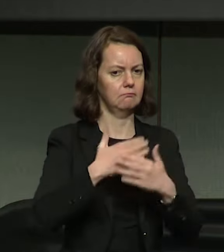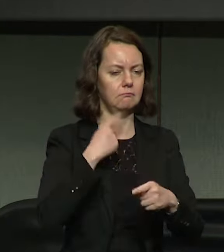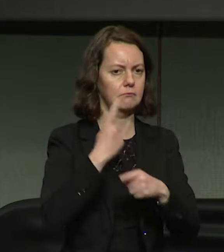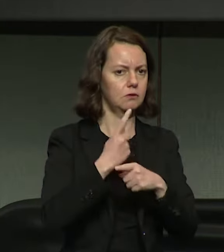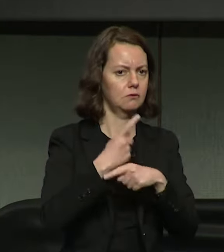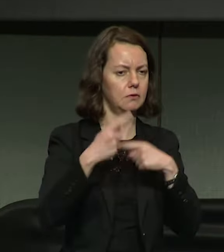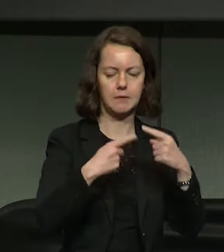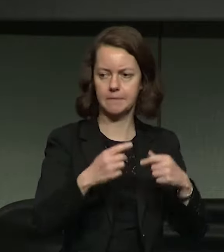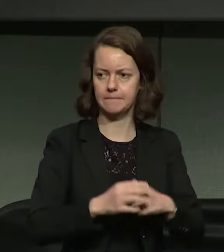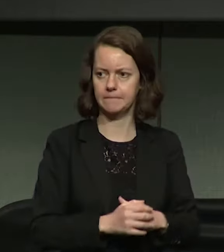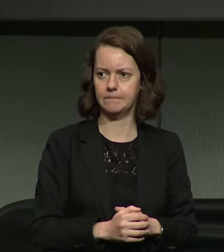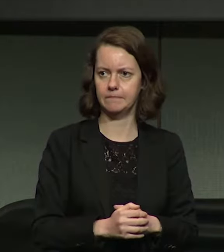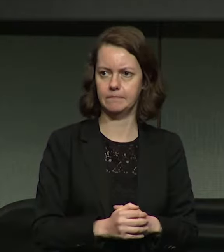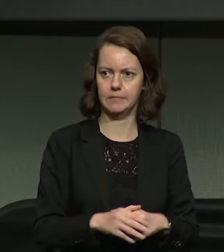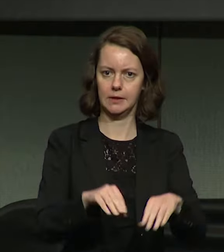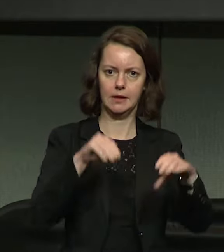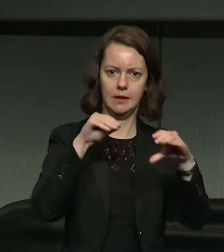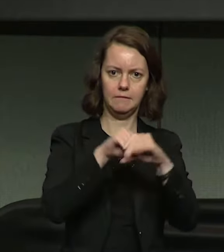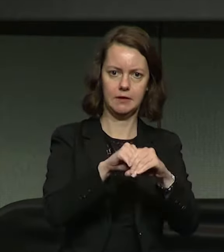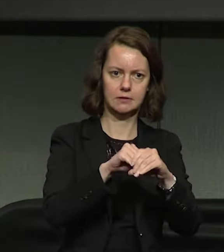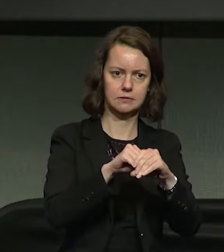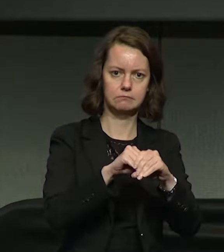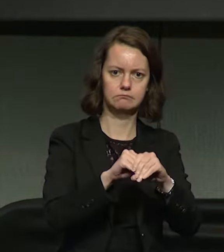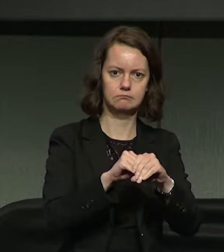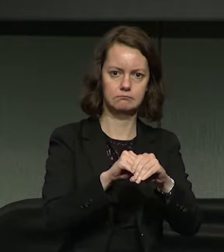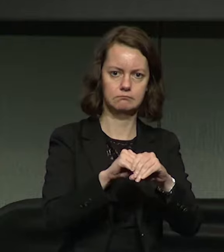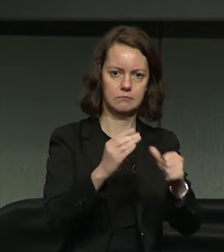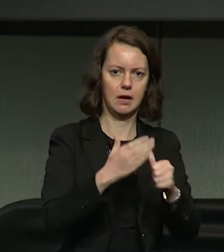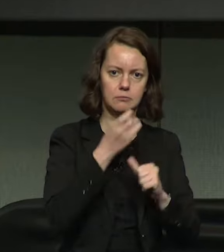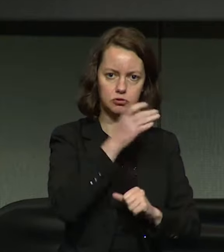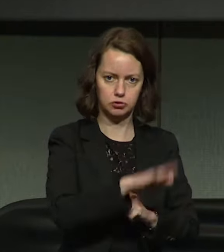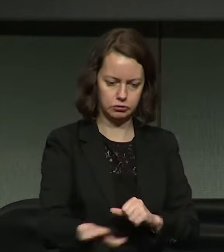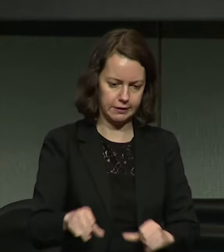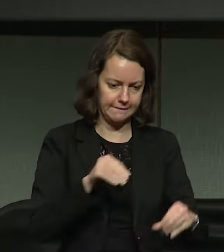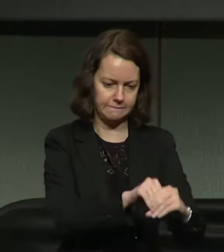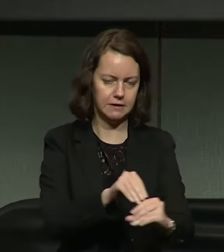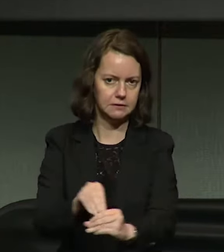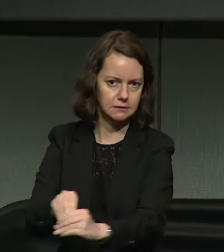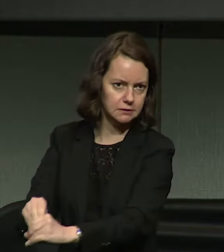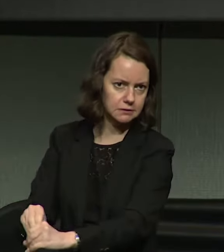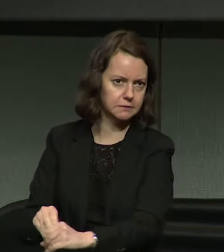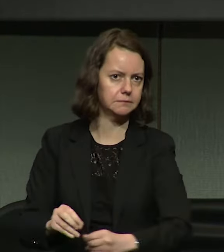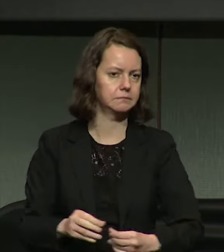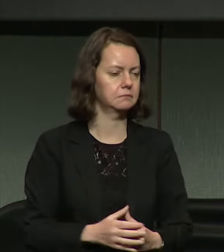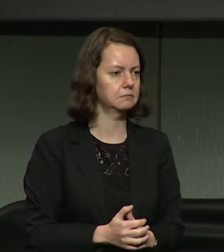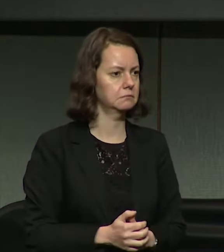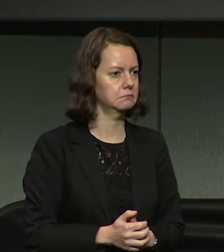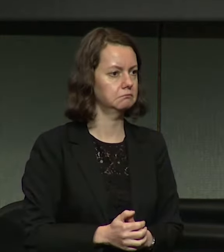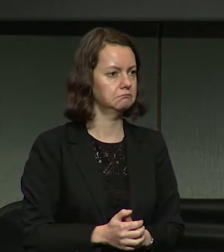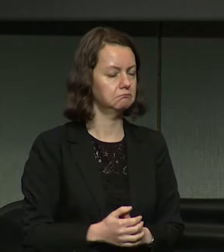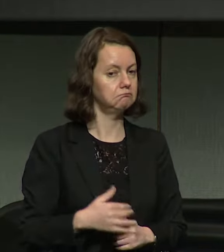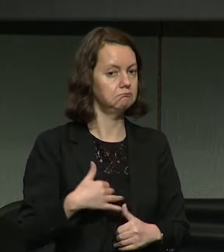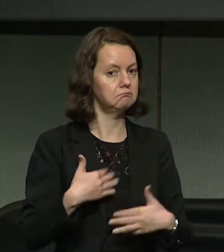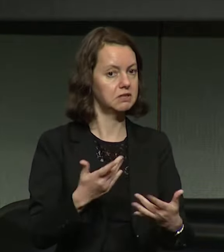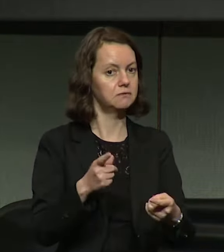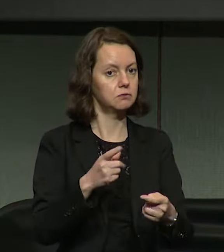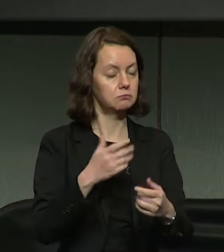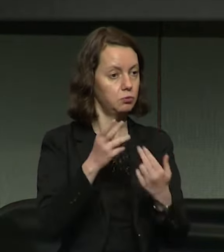investing in Indigenous children, I want to gently and respectfully challenge and